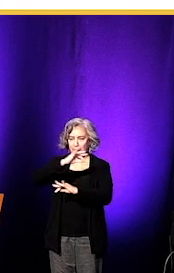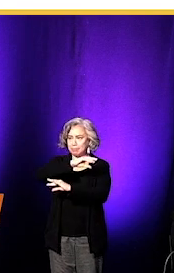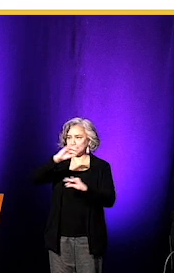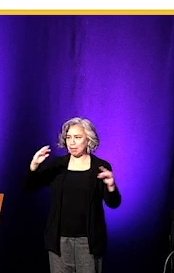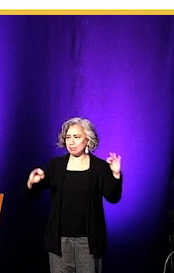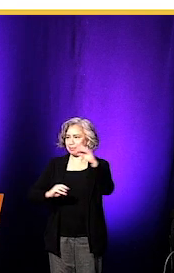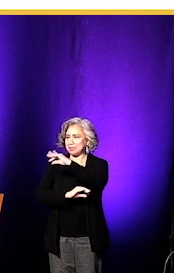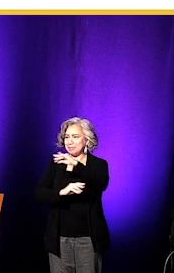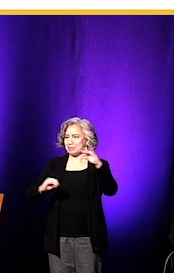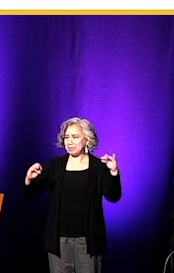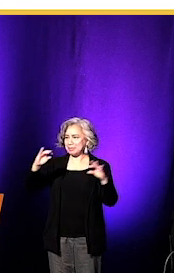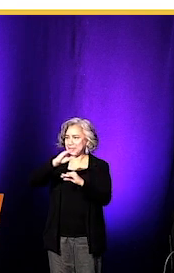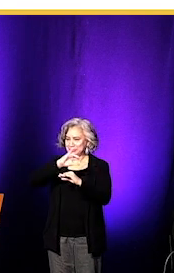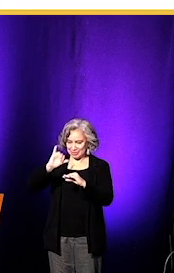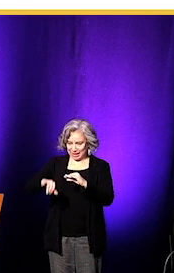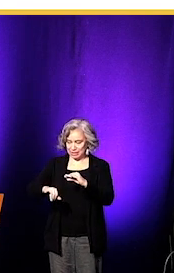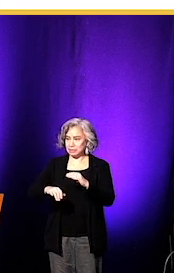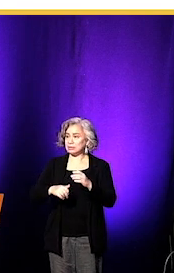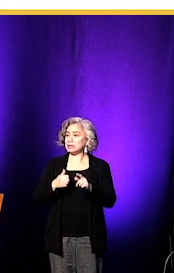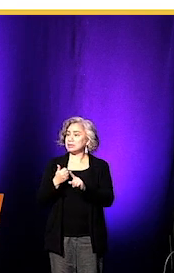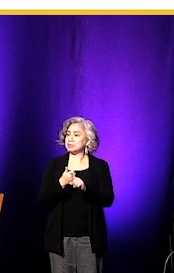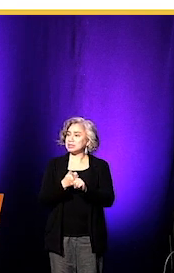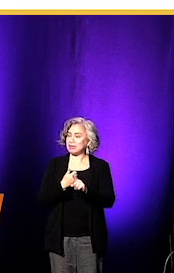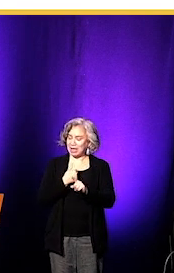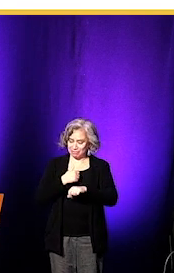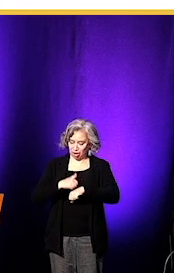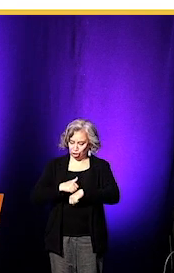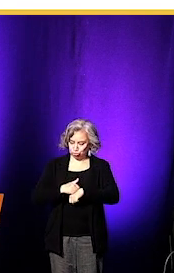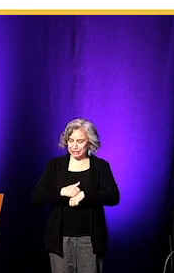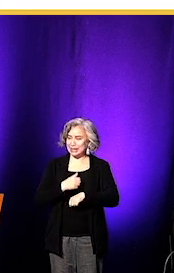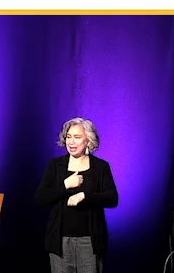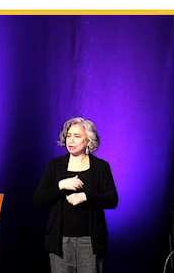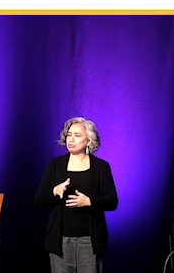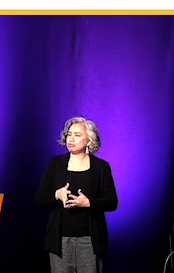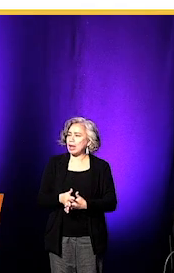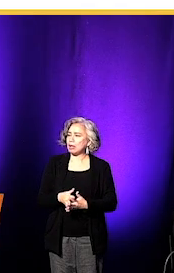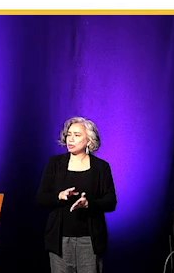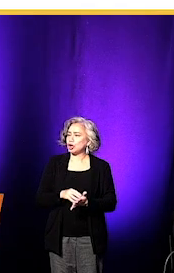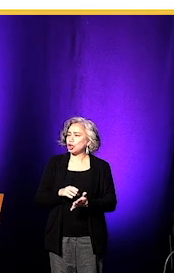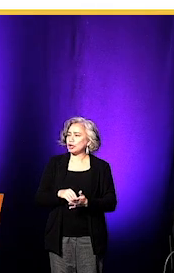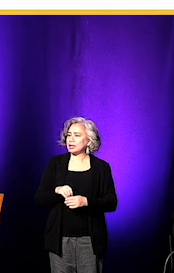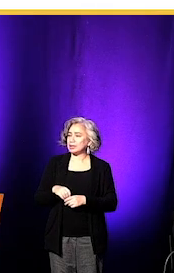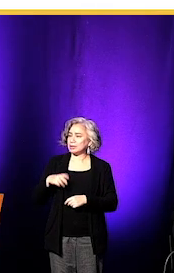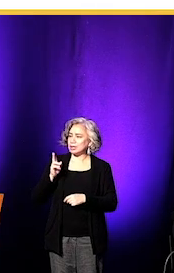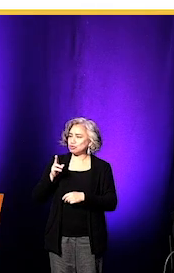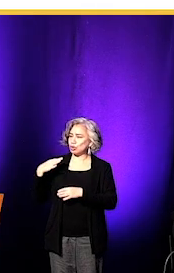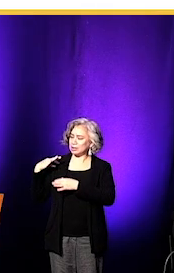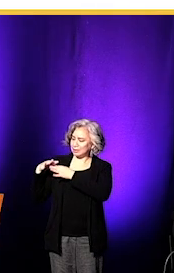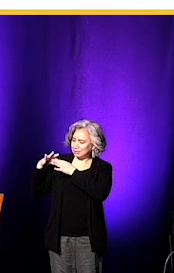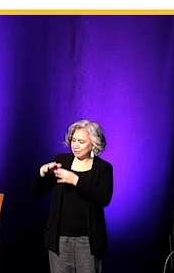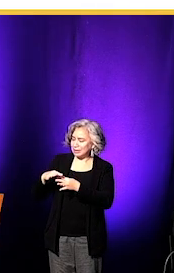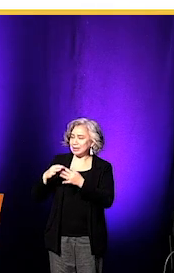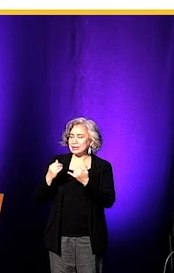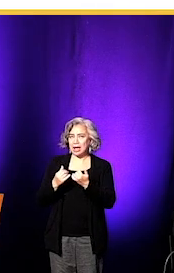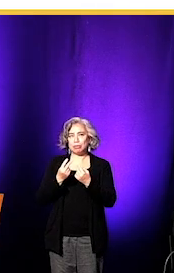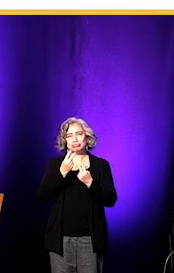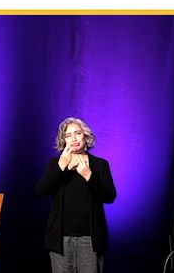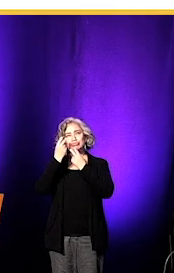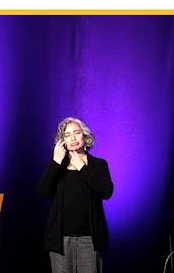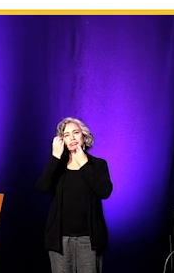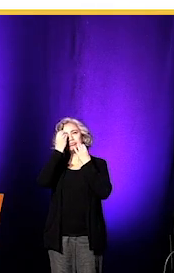concrete and then ground their learning historically and locally, and to reflect and iterate their